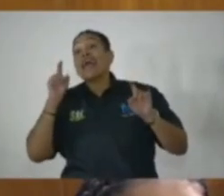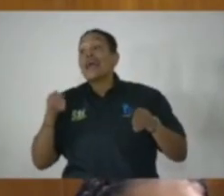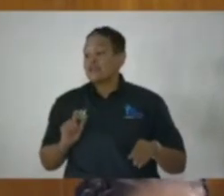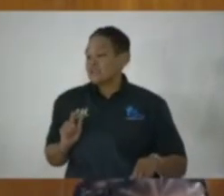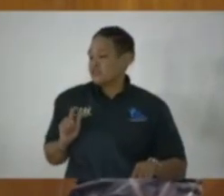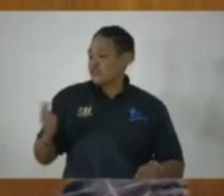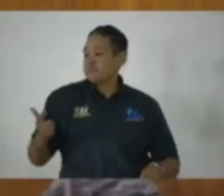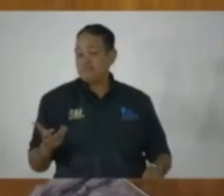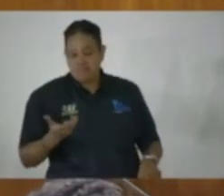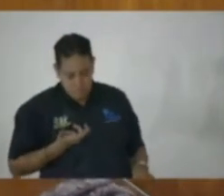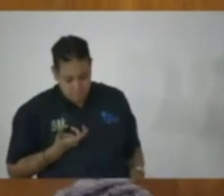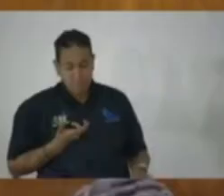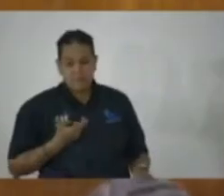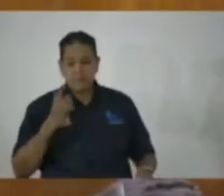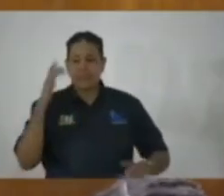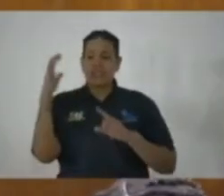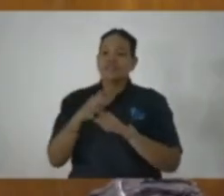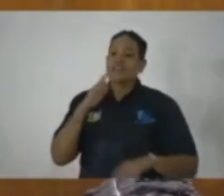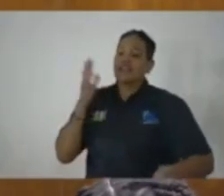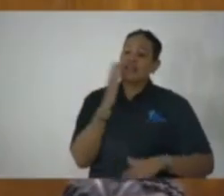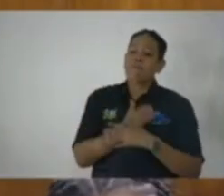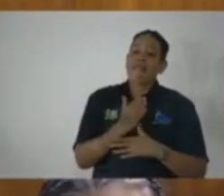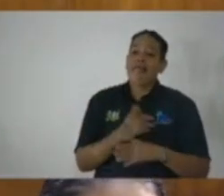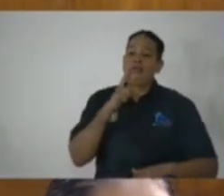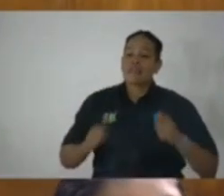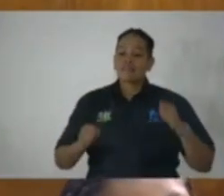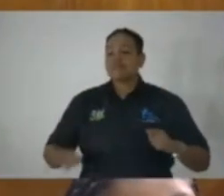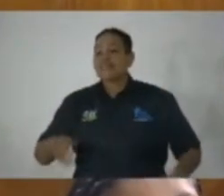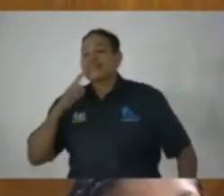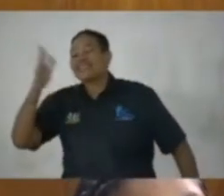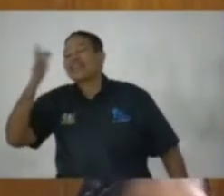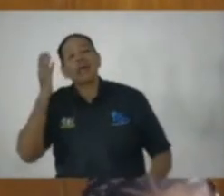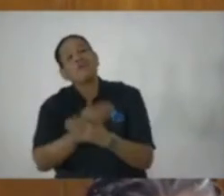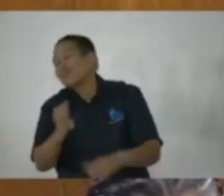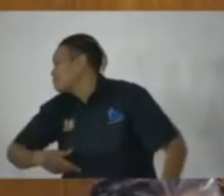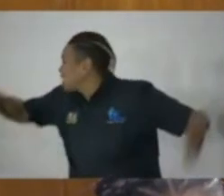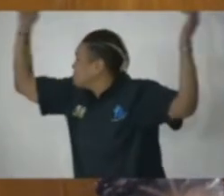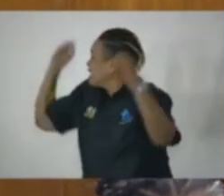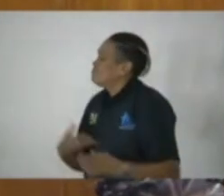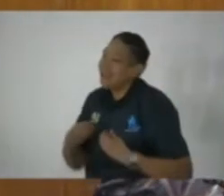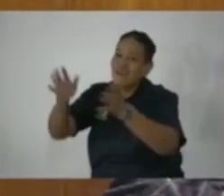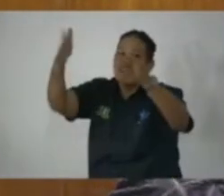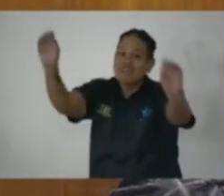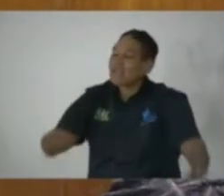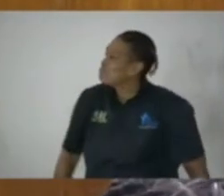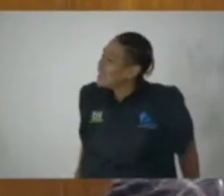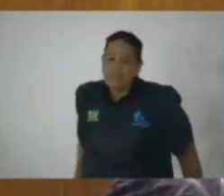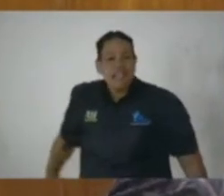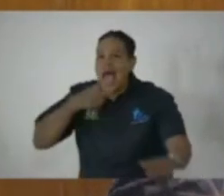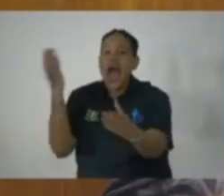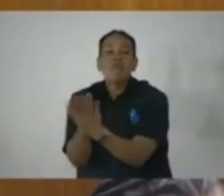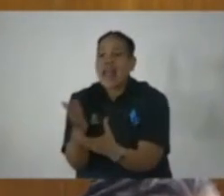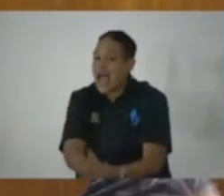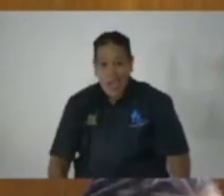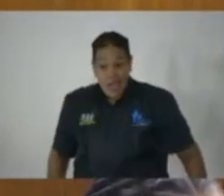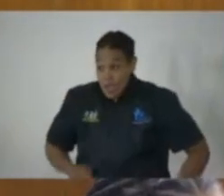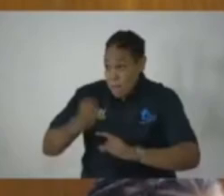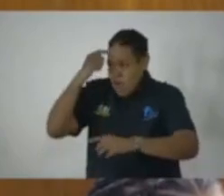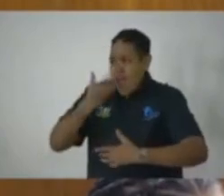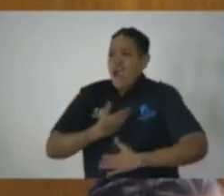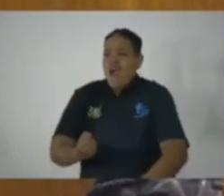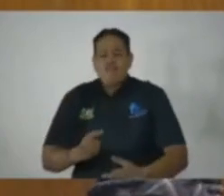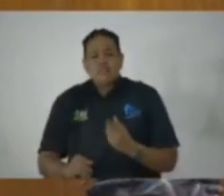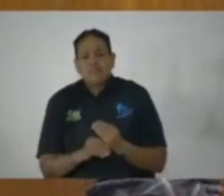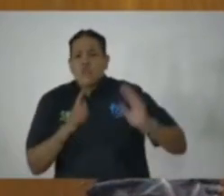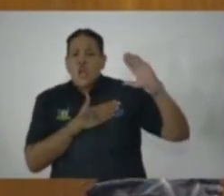button. If I was at Champs, I would have nobody run. You know, sometimes everybody say, yo, I'm not running, man. But because of our confidence